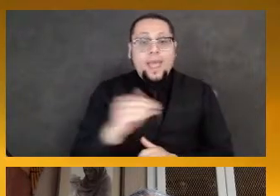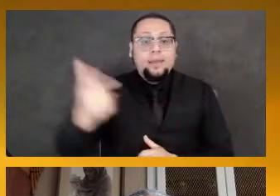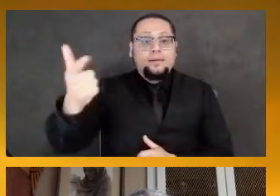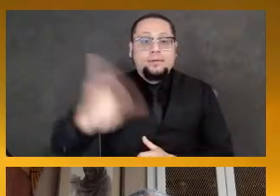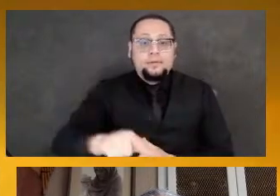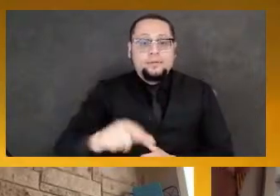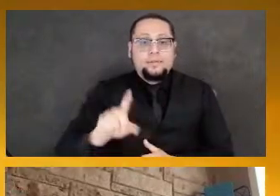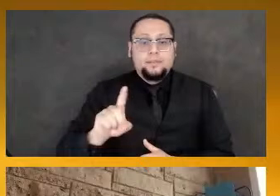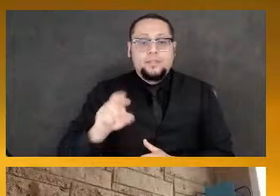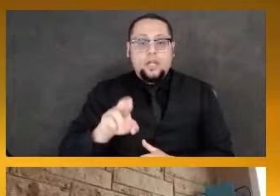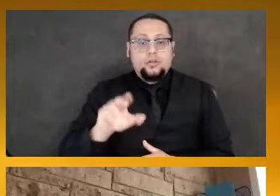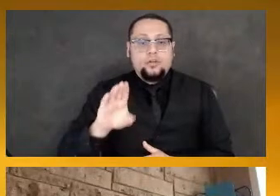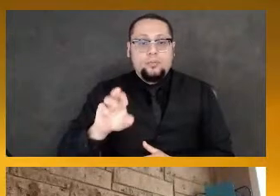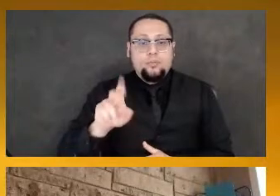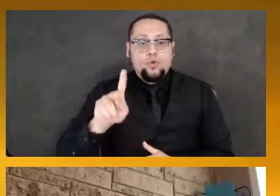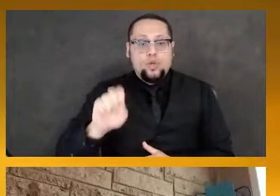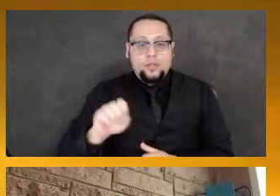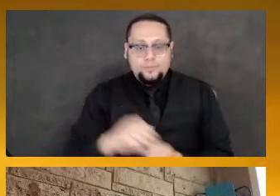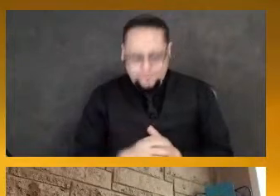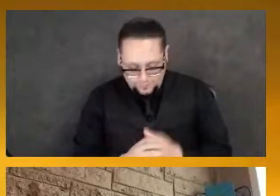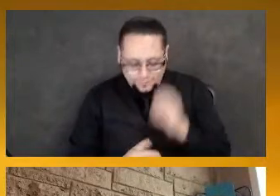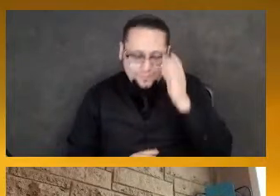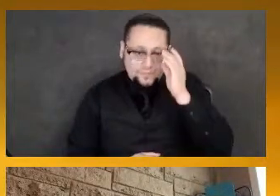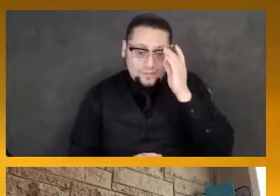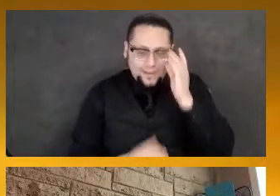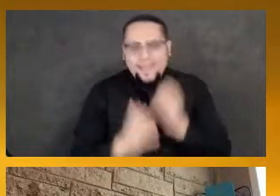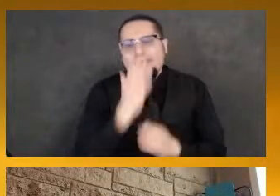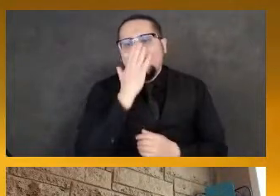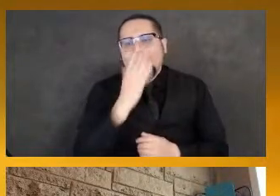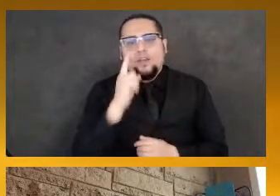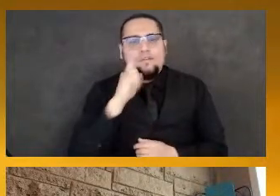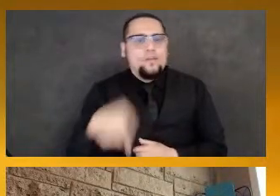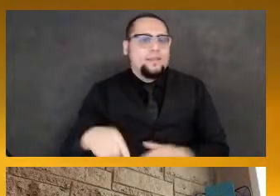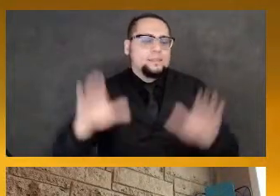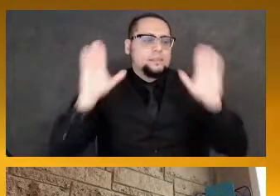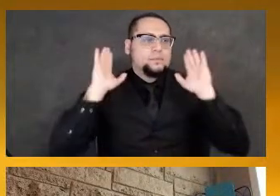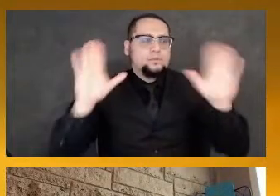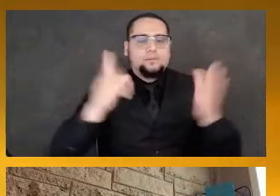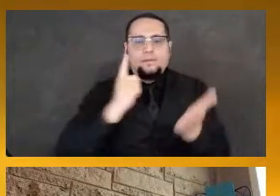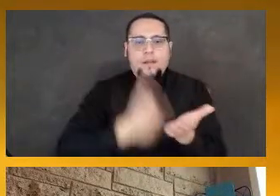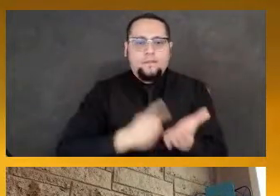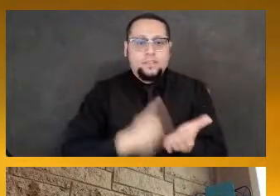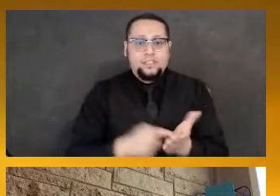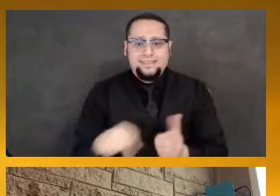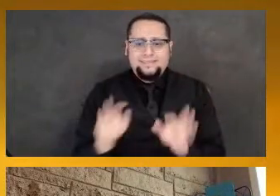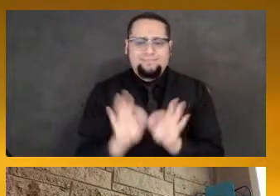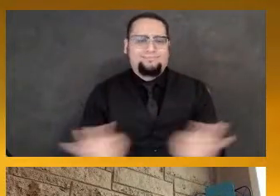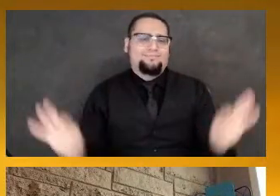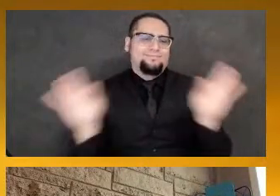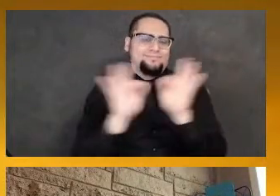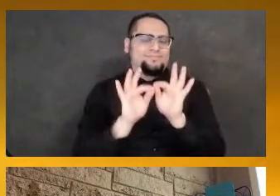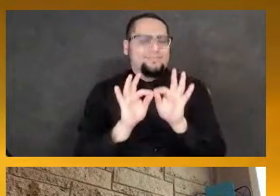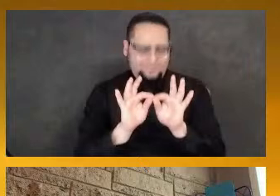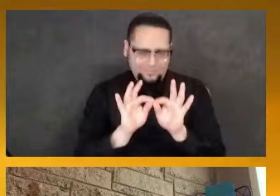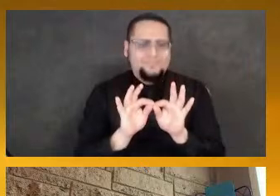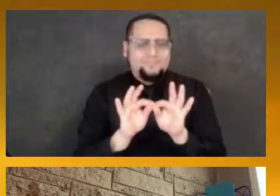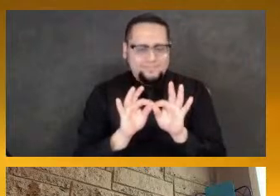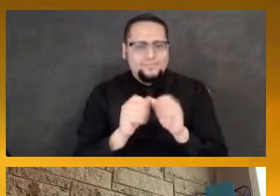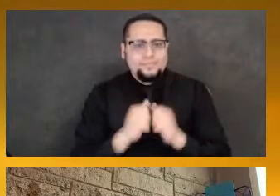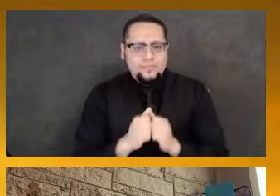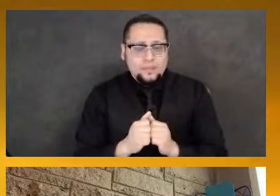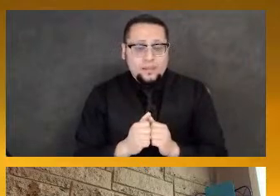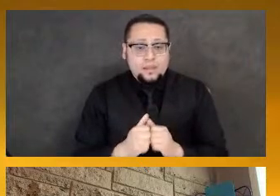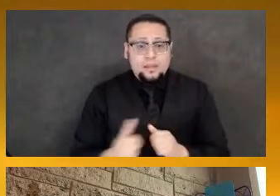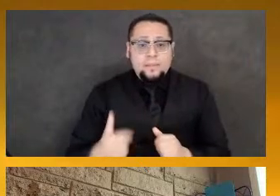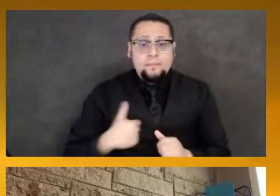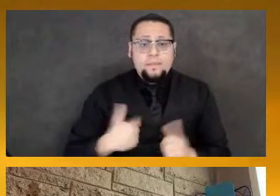Yes. Thank you all for this wonderful conversation and necessary conversation. And I